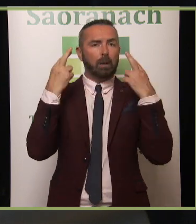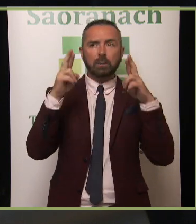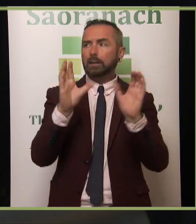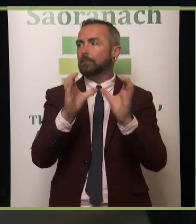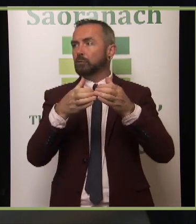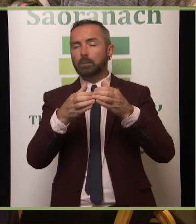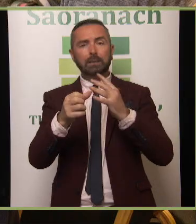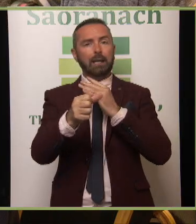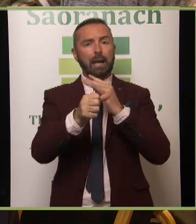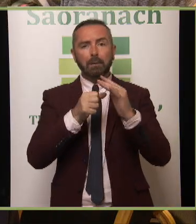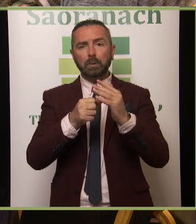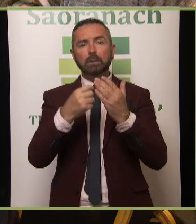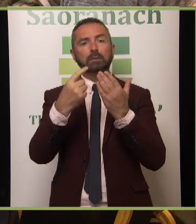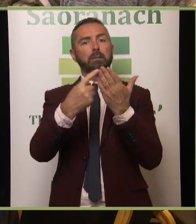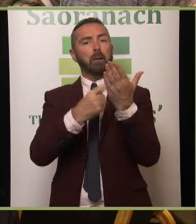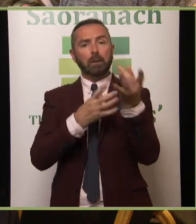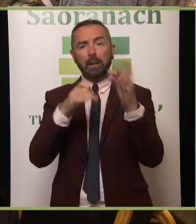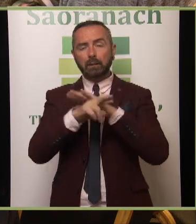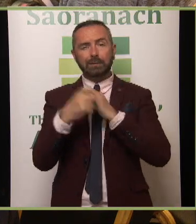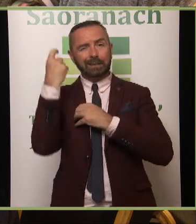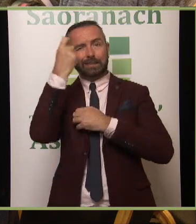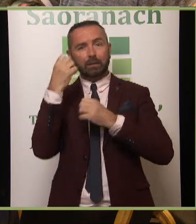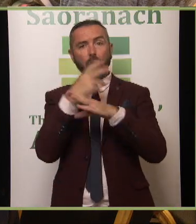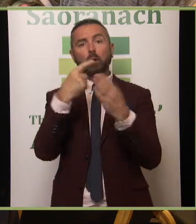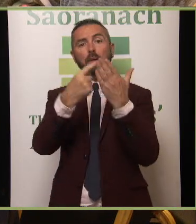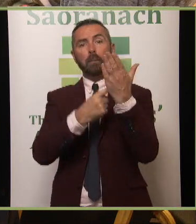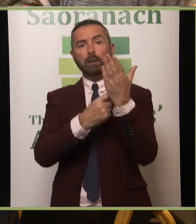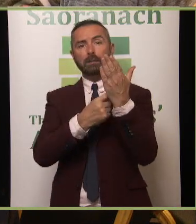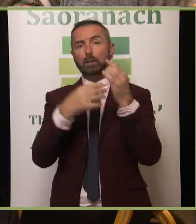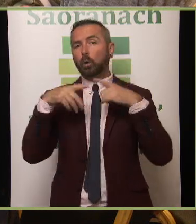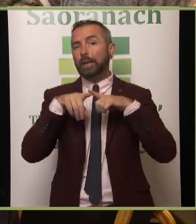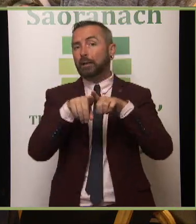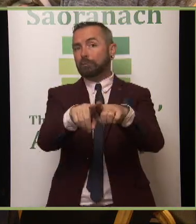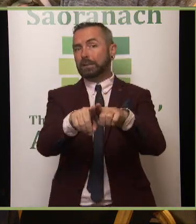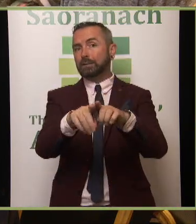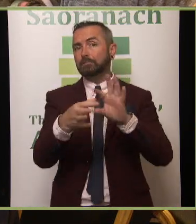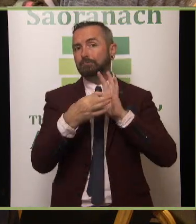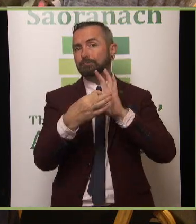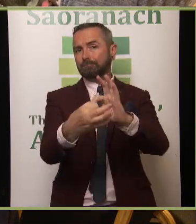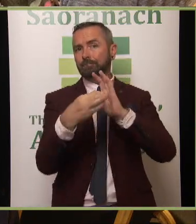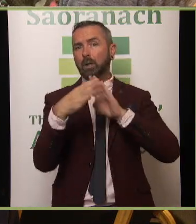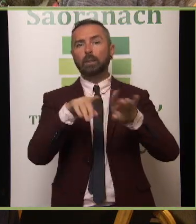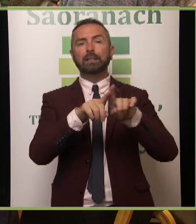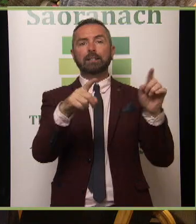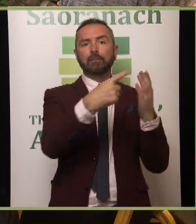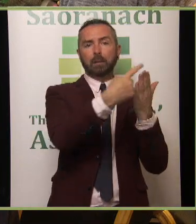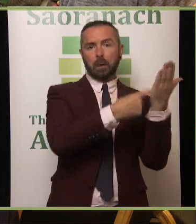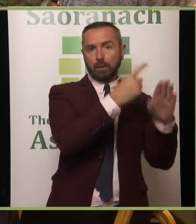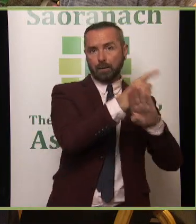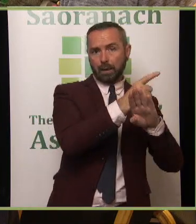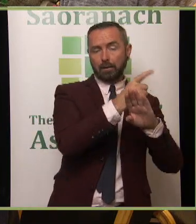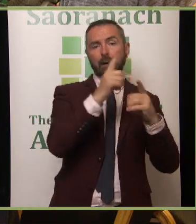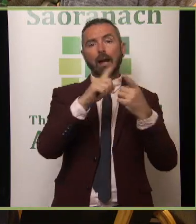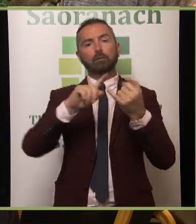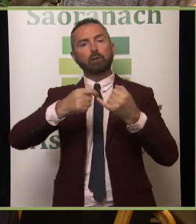groups, of experts and policymakers, to consider the policy coherence between different policies that are already out there,